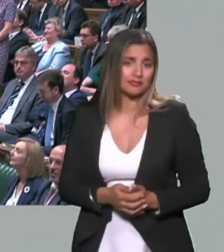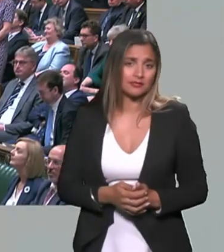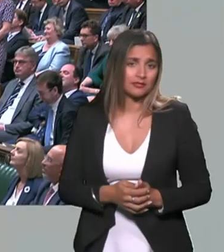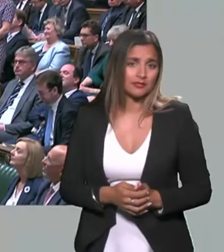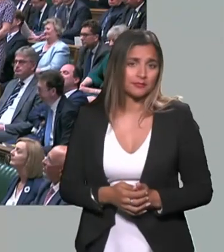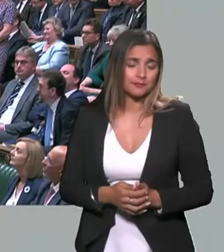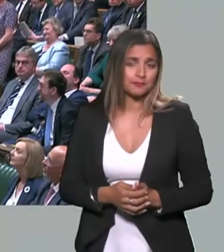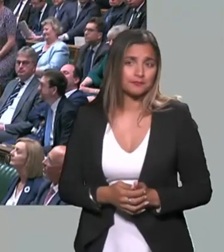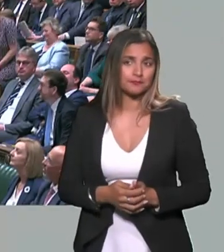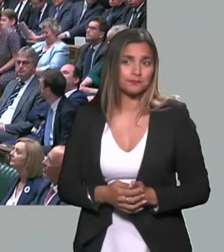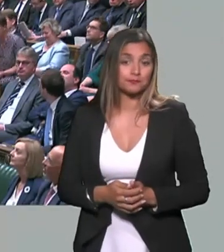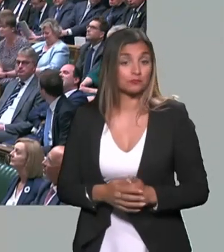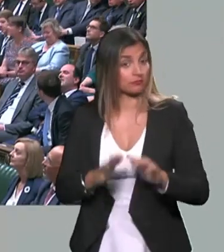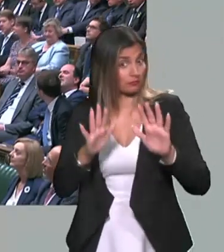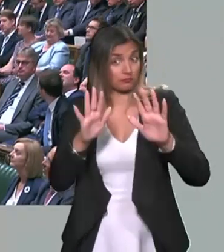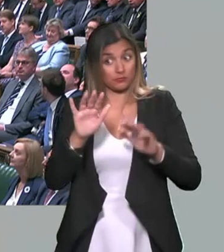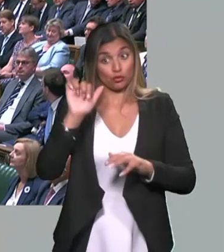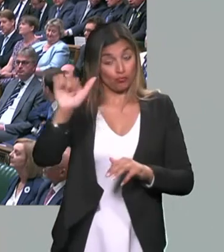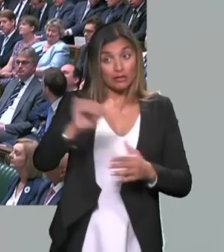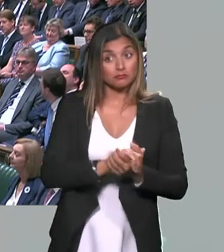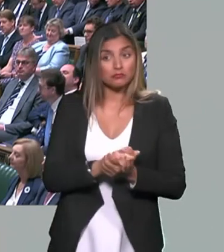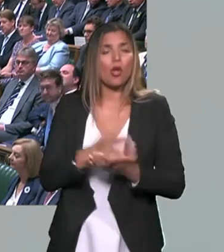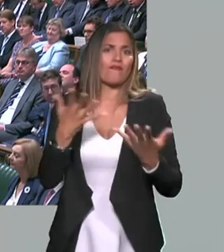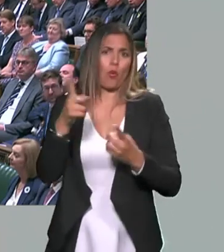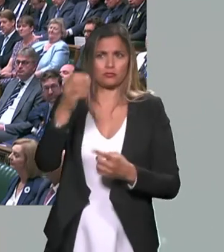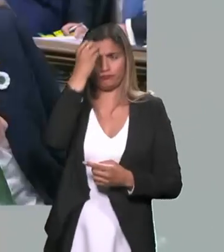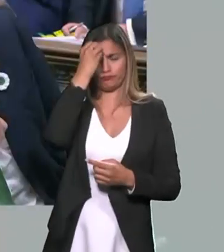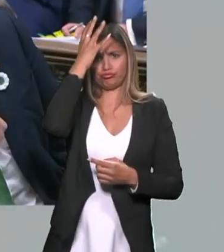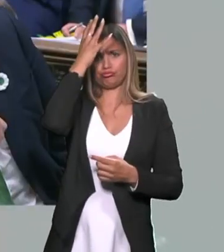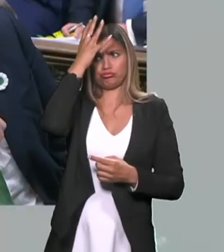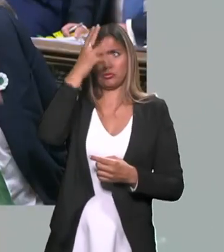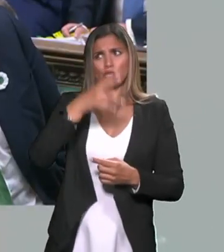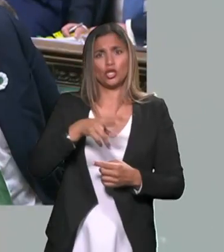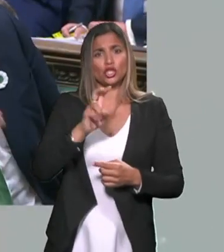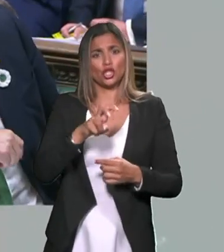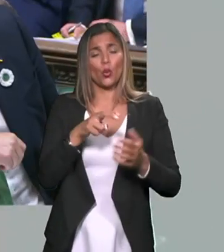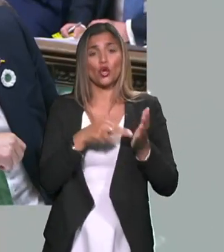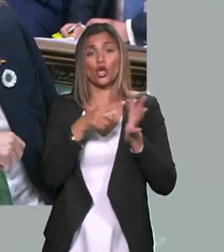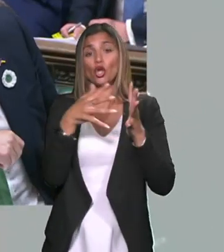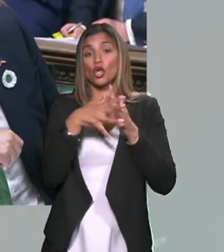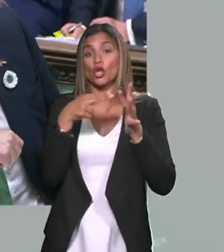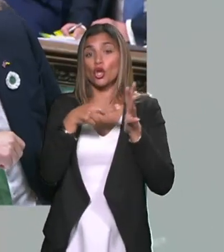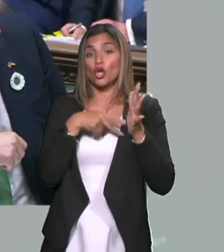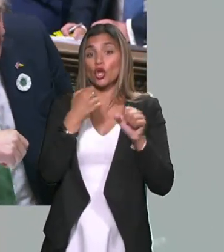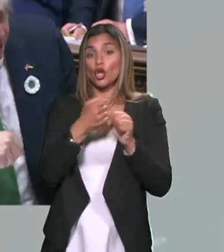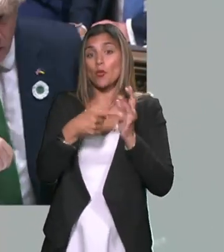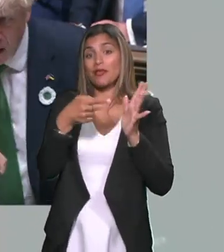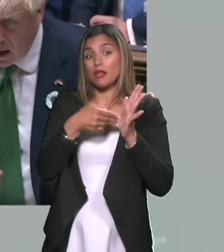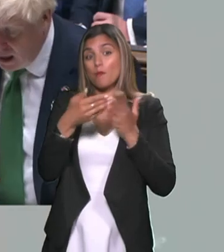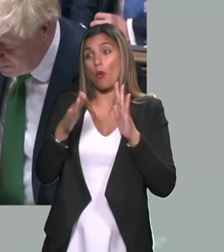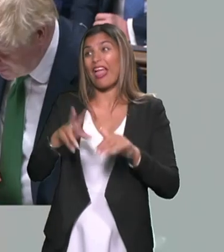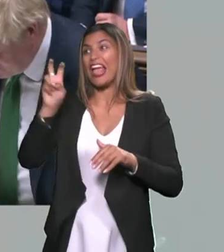I think he's absolutely right, and the right honourable gentleman knows a lot more about Stoke Newington than he knows about Stoke, and that's, that, that, that, is absolutely